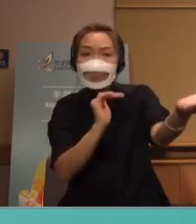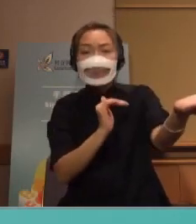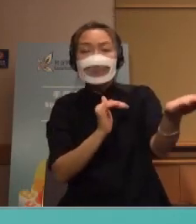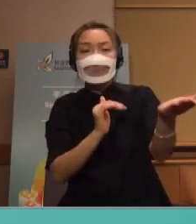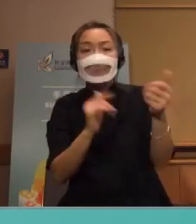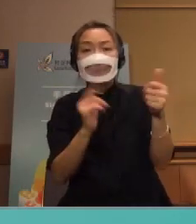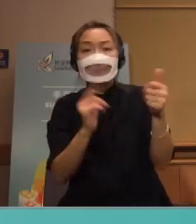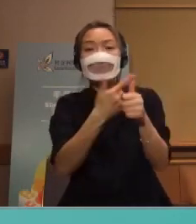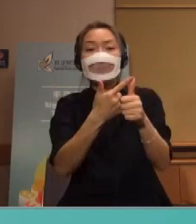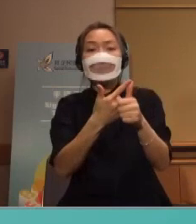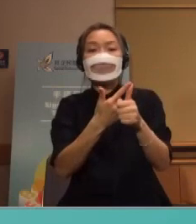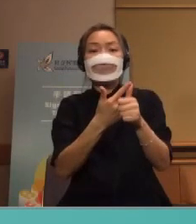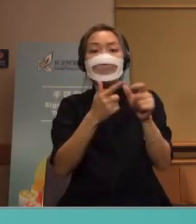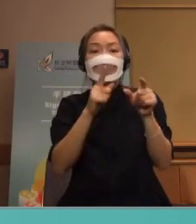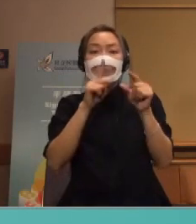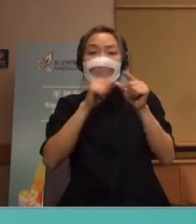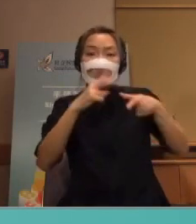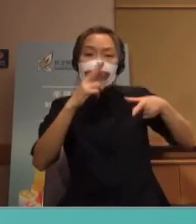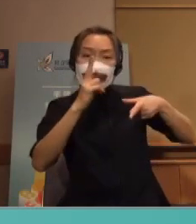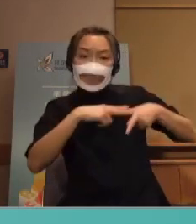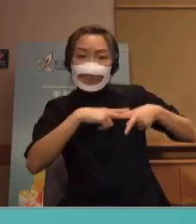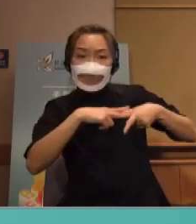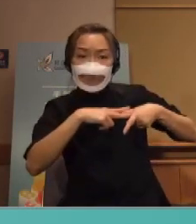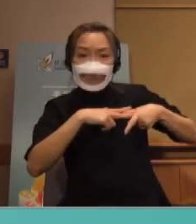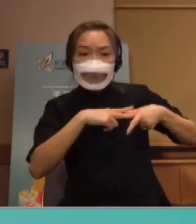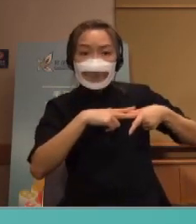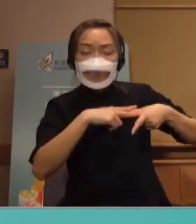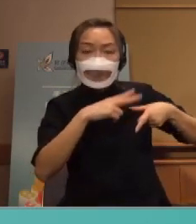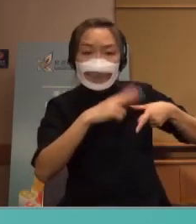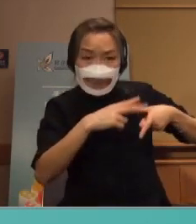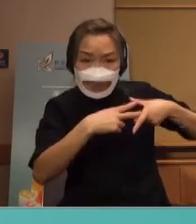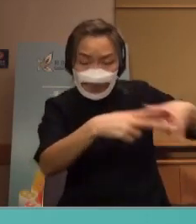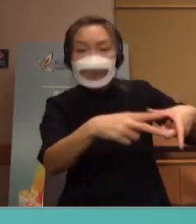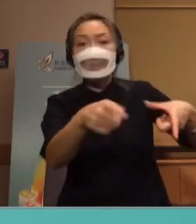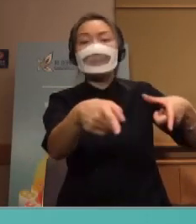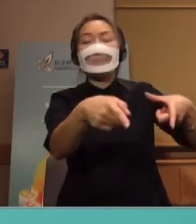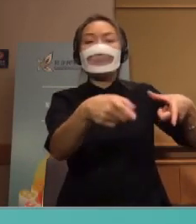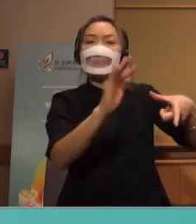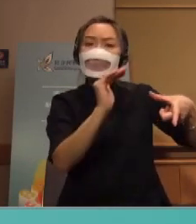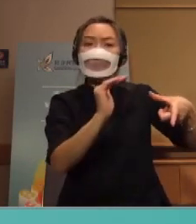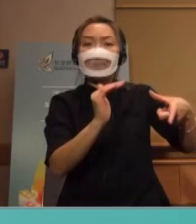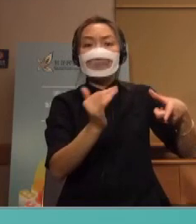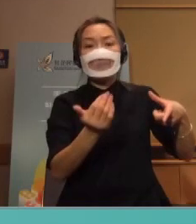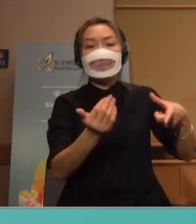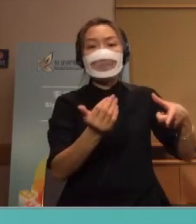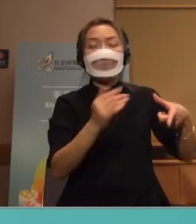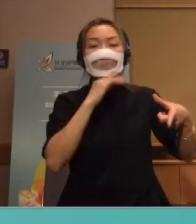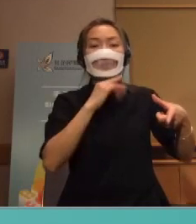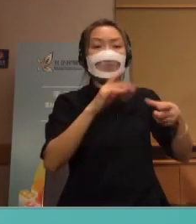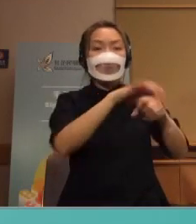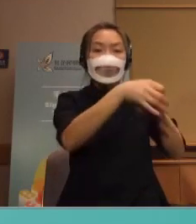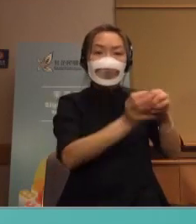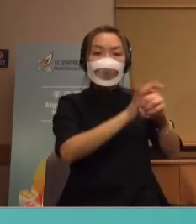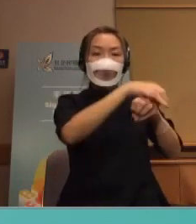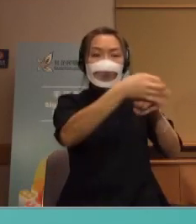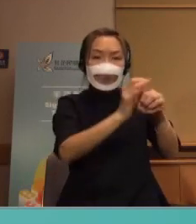So just to take a step back is I believe that countries should work together to create a common standard that